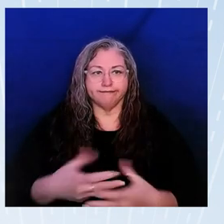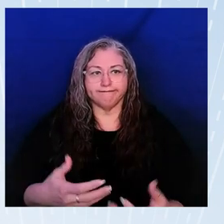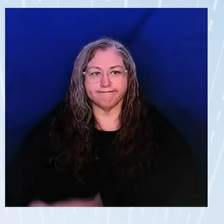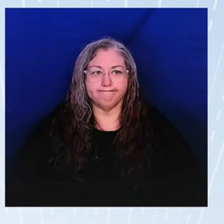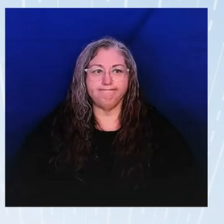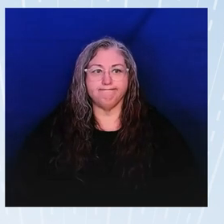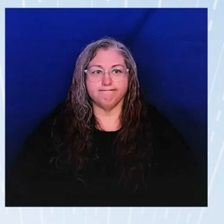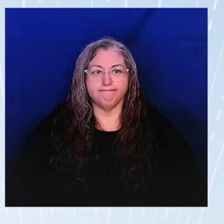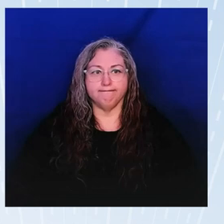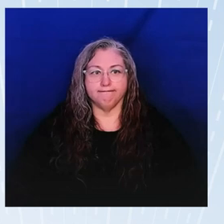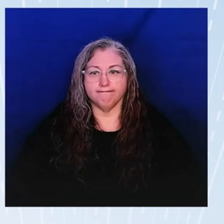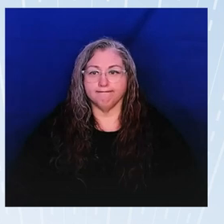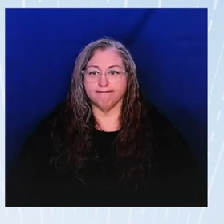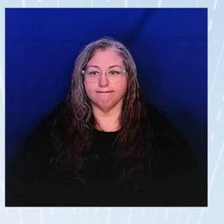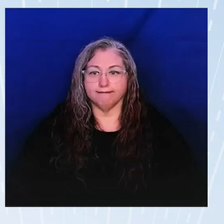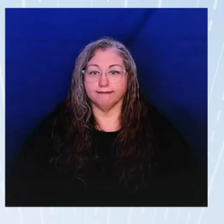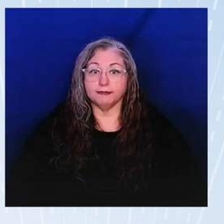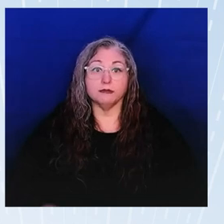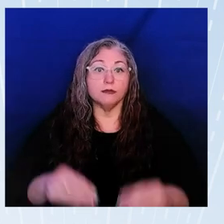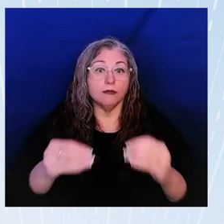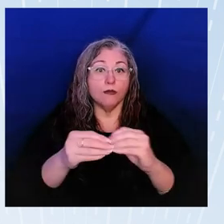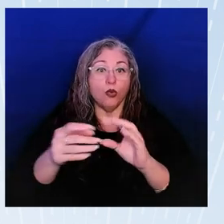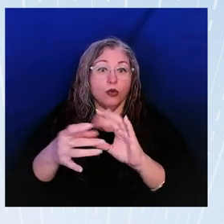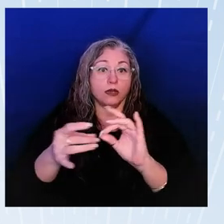Are there other comments?